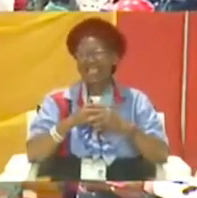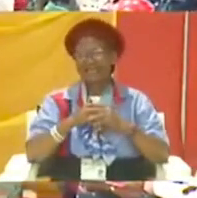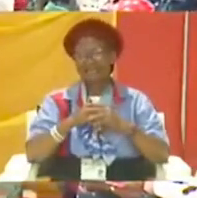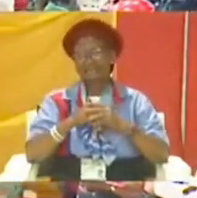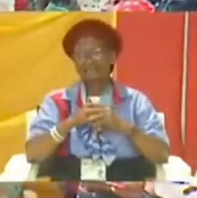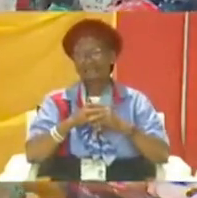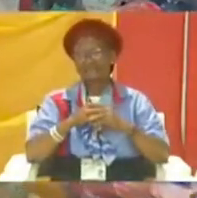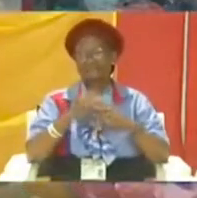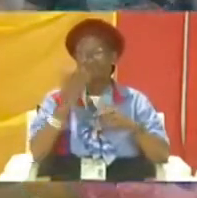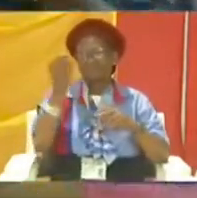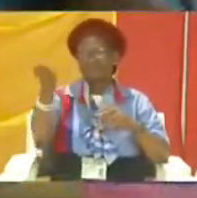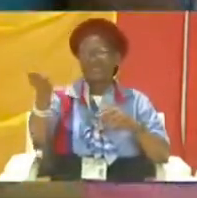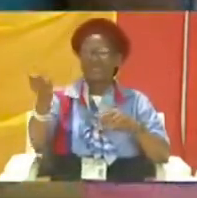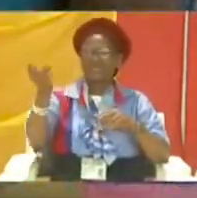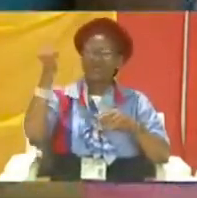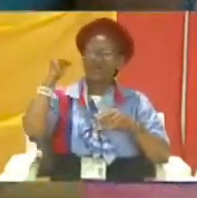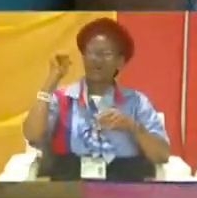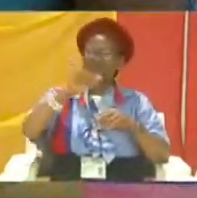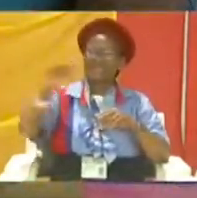was a man